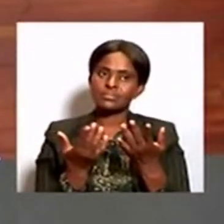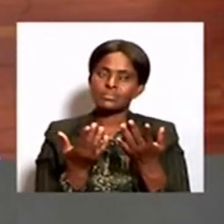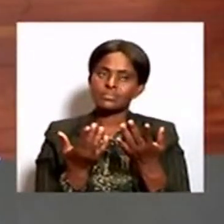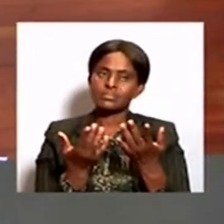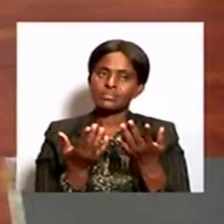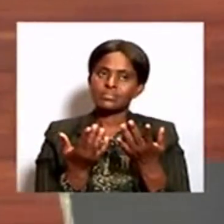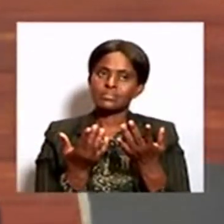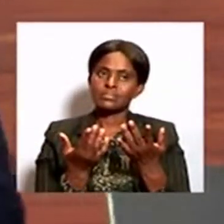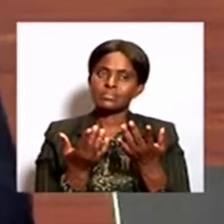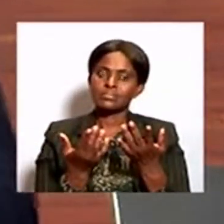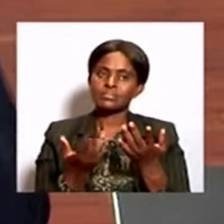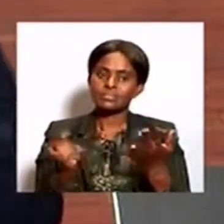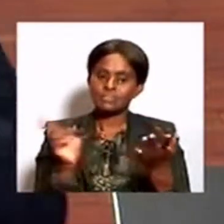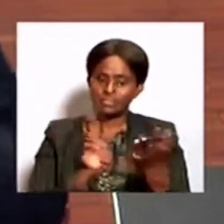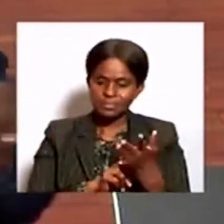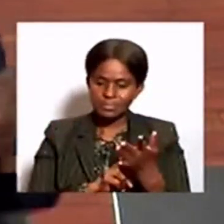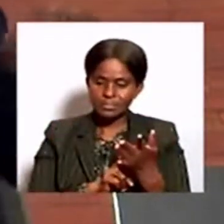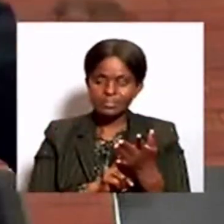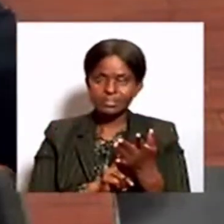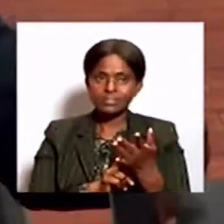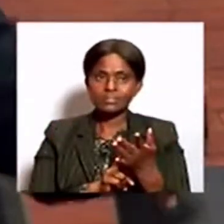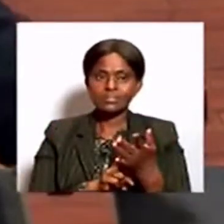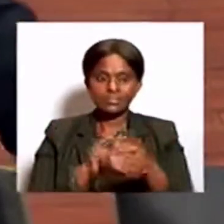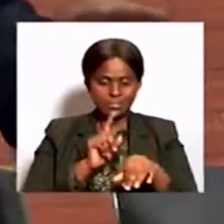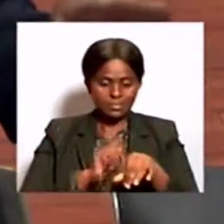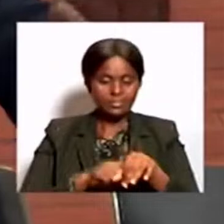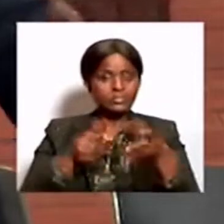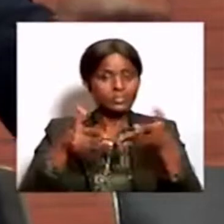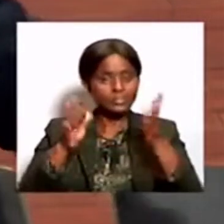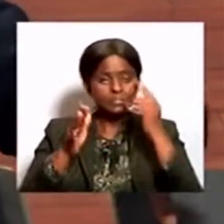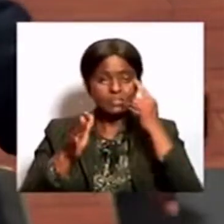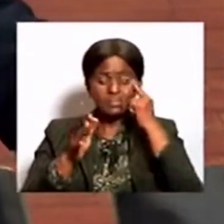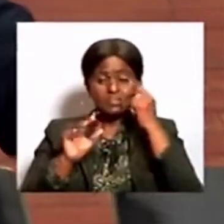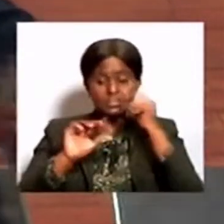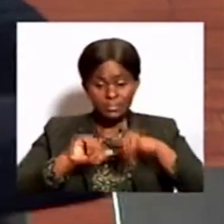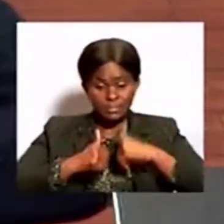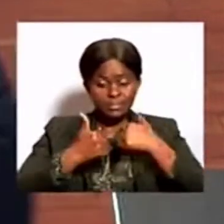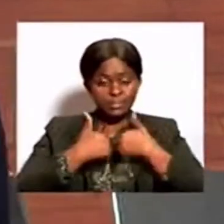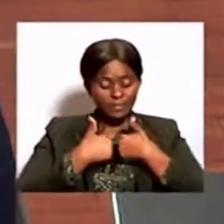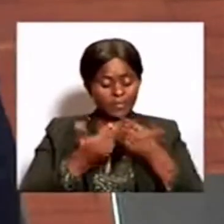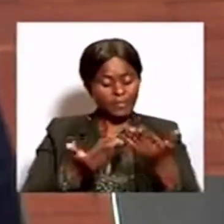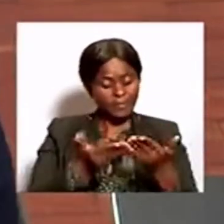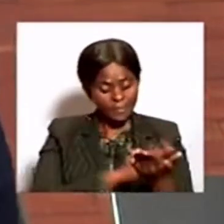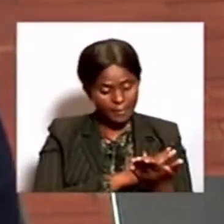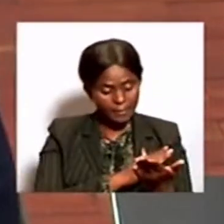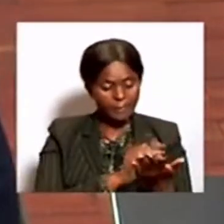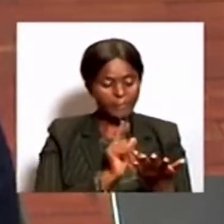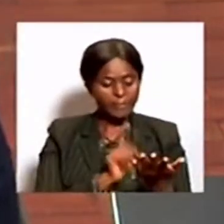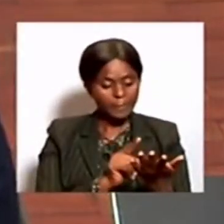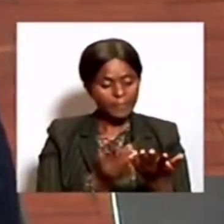I'll repeat. If time allowed and we had to go page to page,